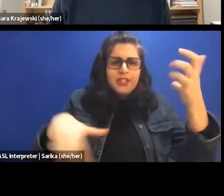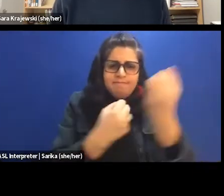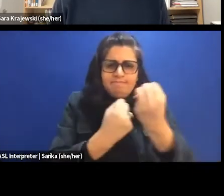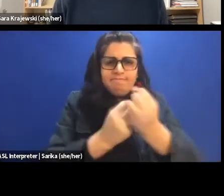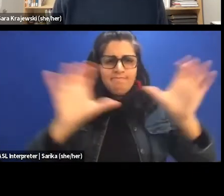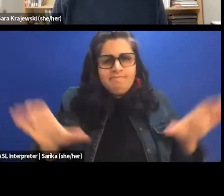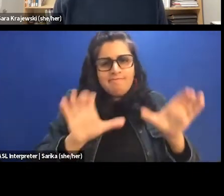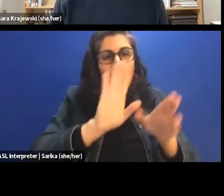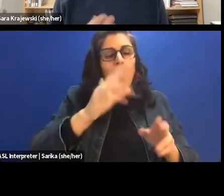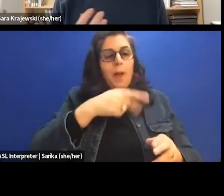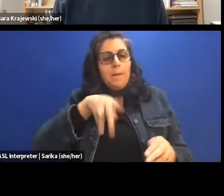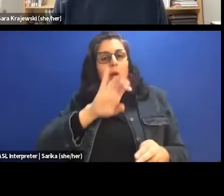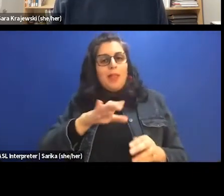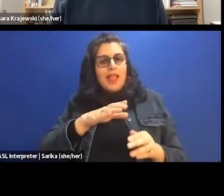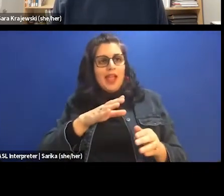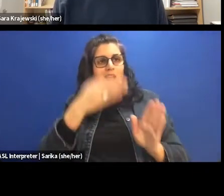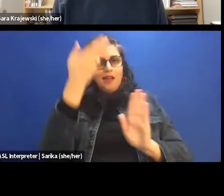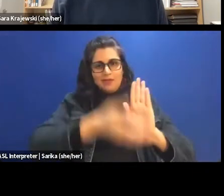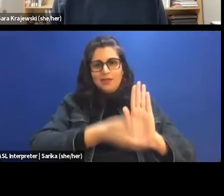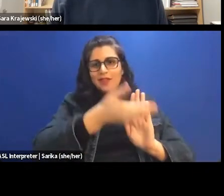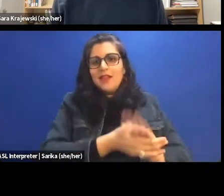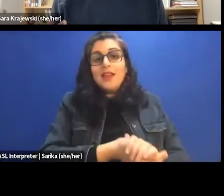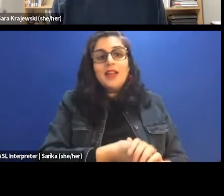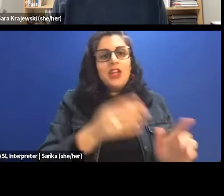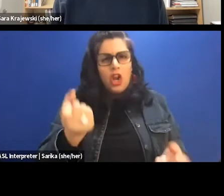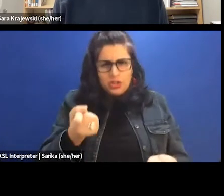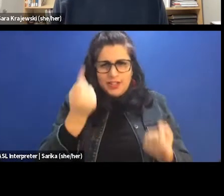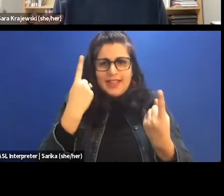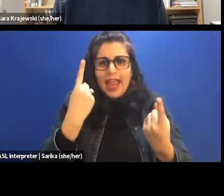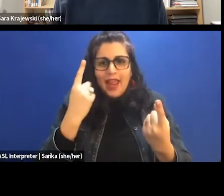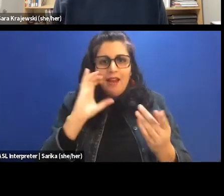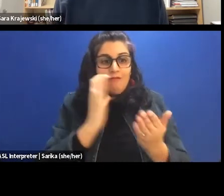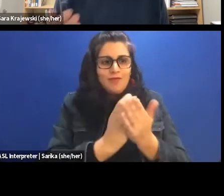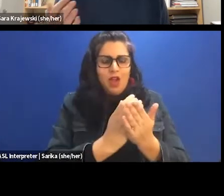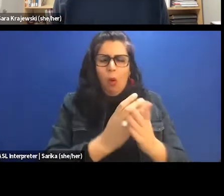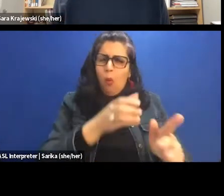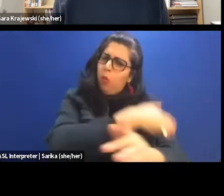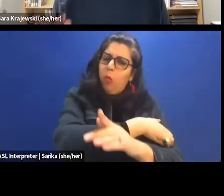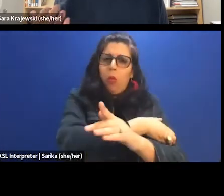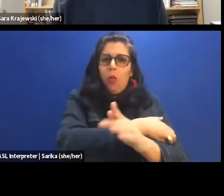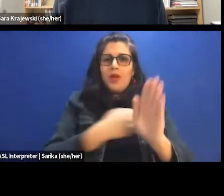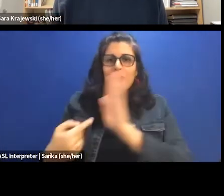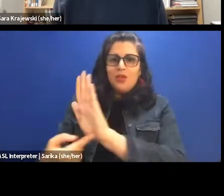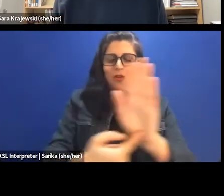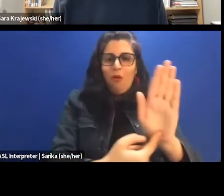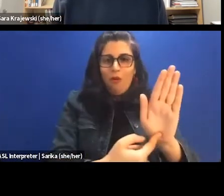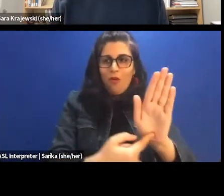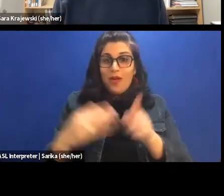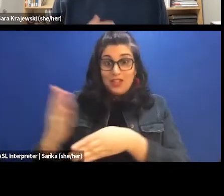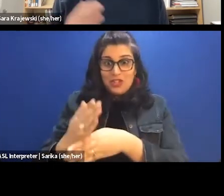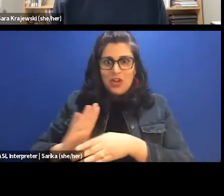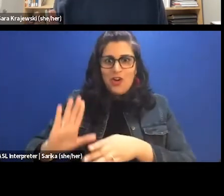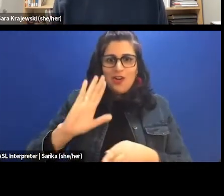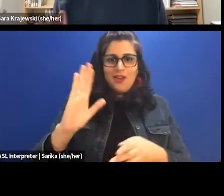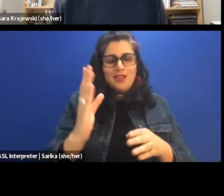persona. Frida understood the power of photography to shape and share her image. She